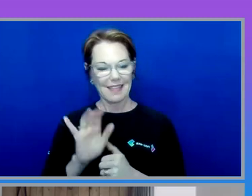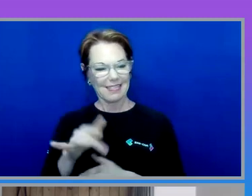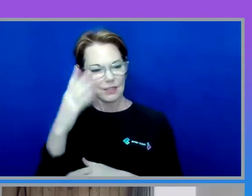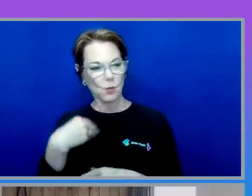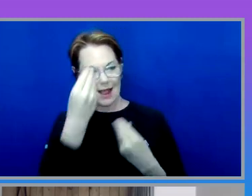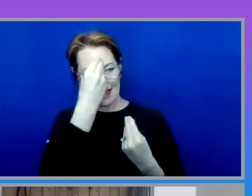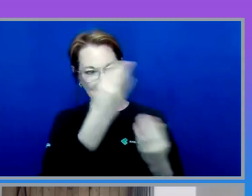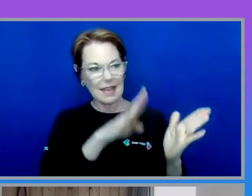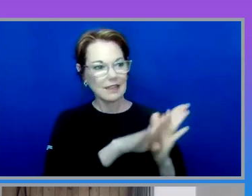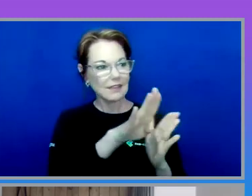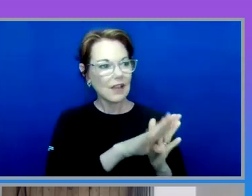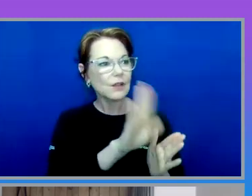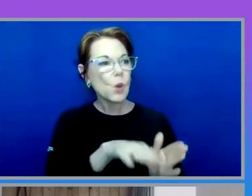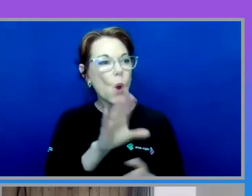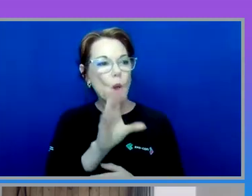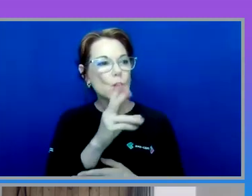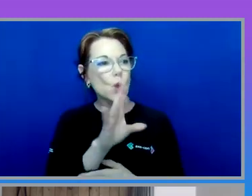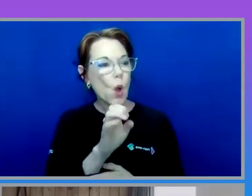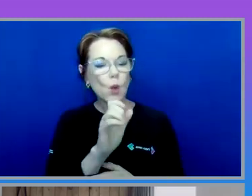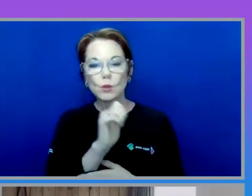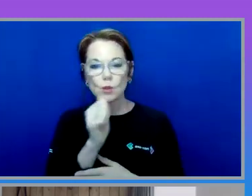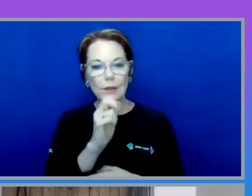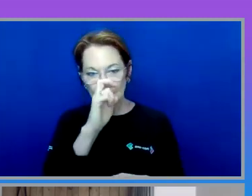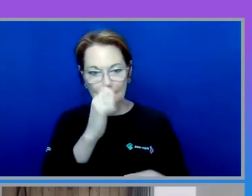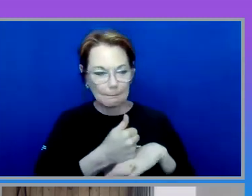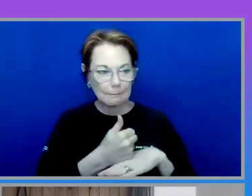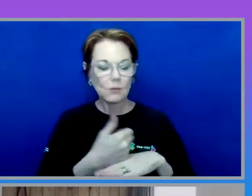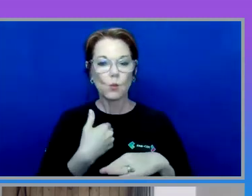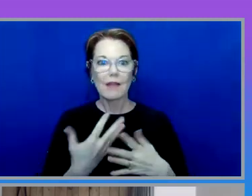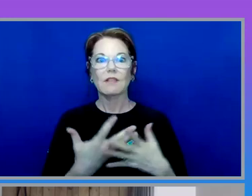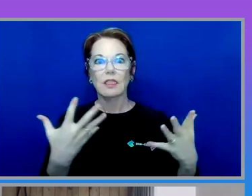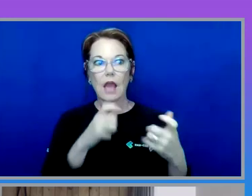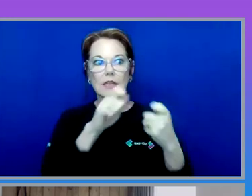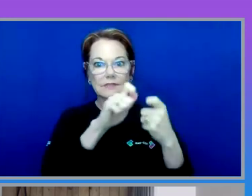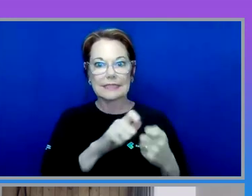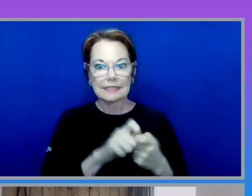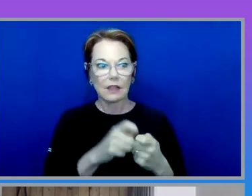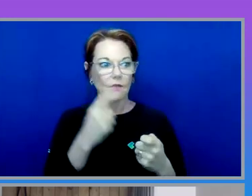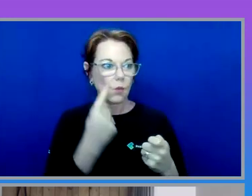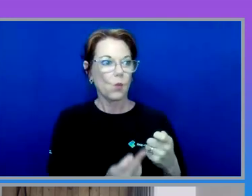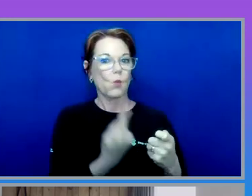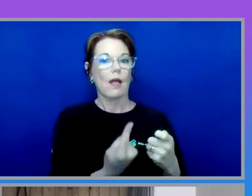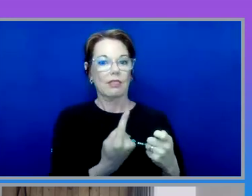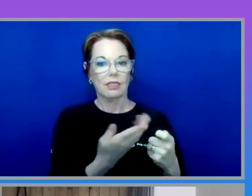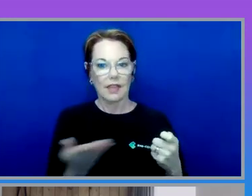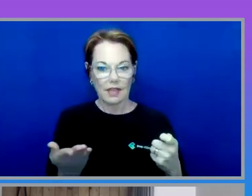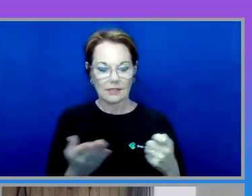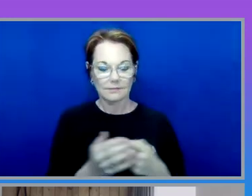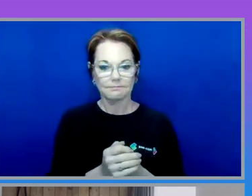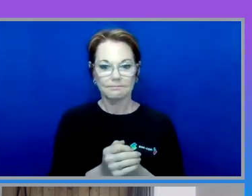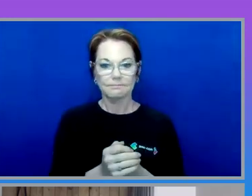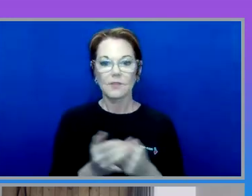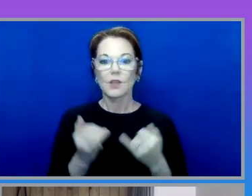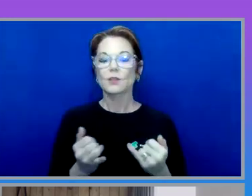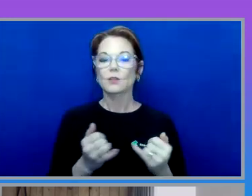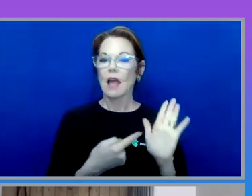developers don't get too bendy with your code, because like there's a lot of details in there and not one thing. So let's look at